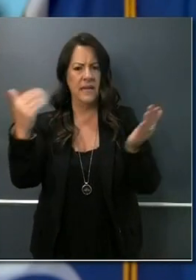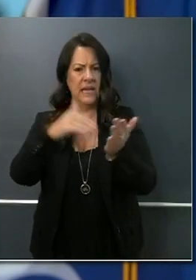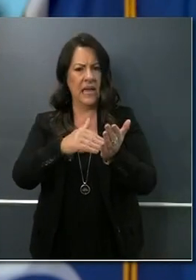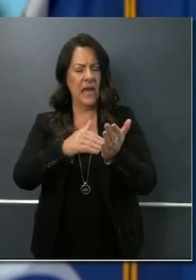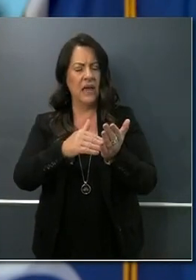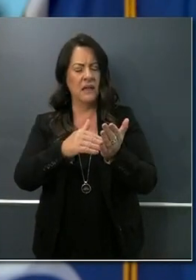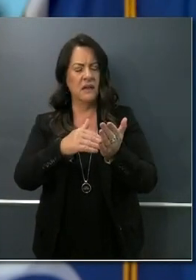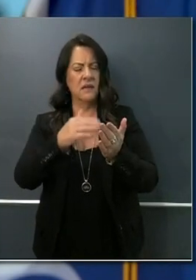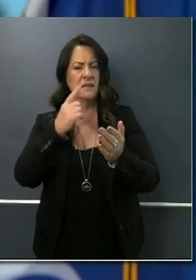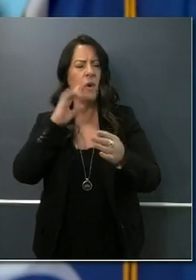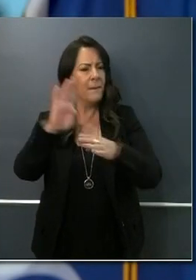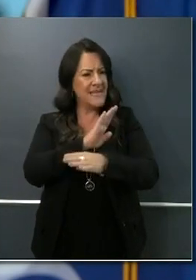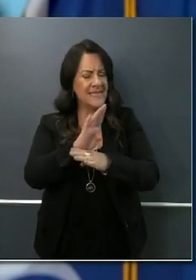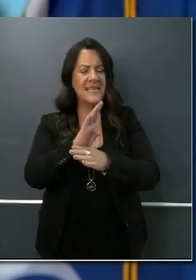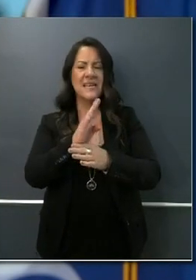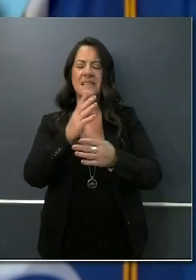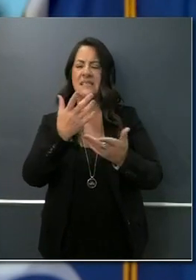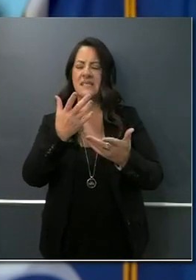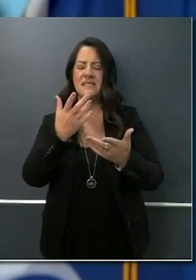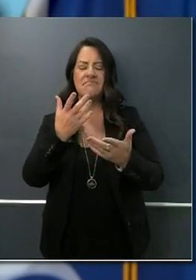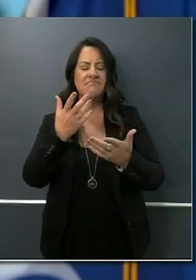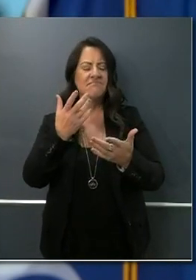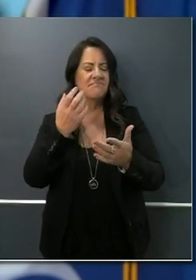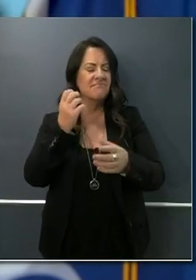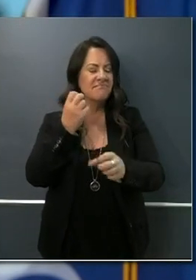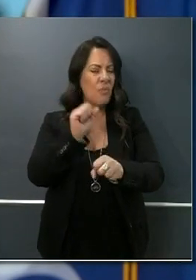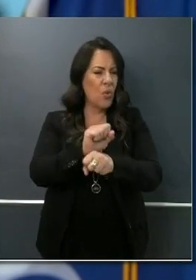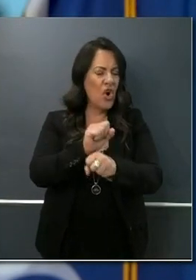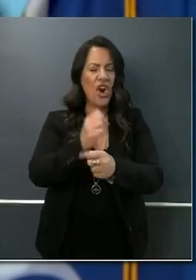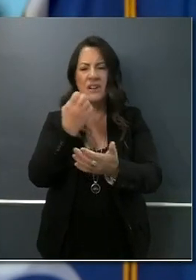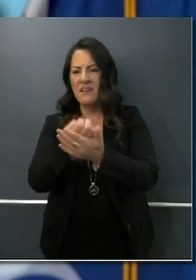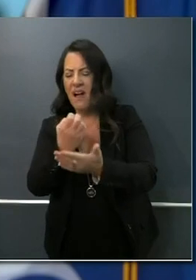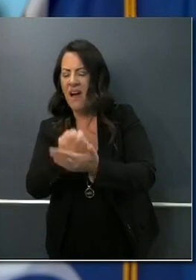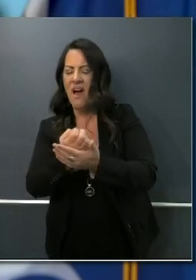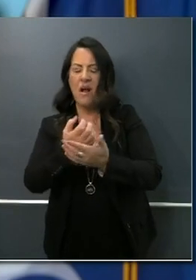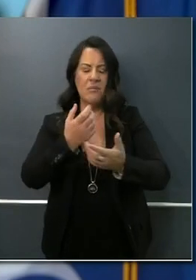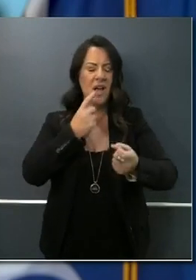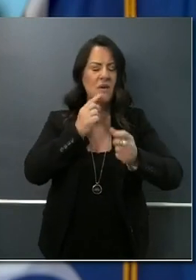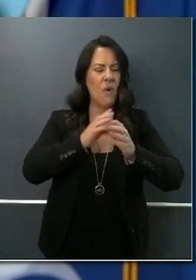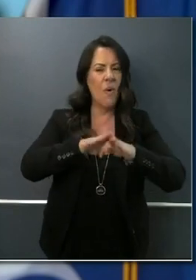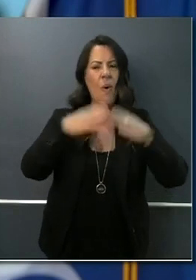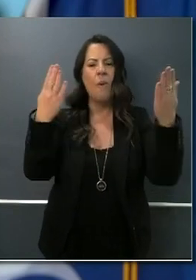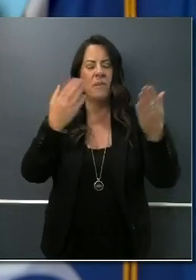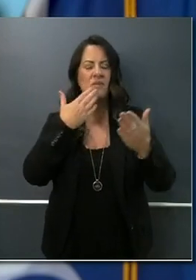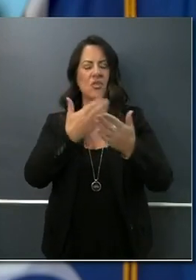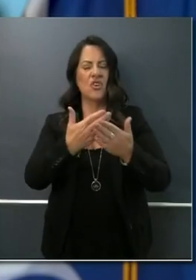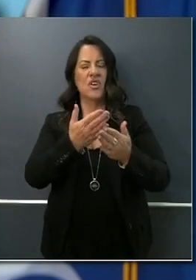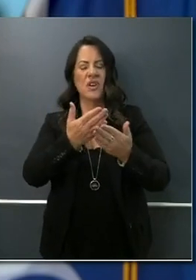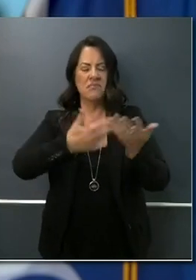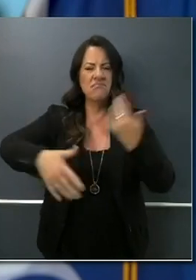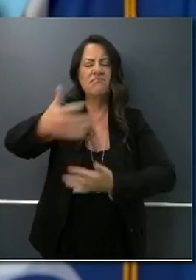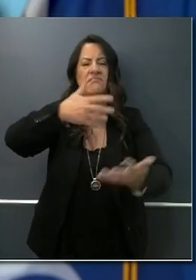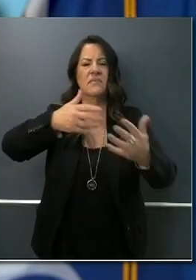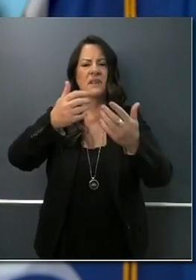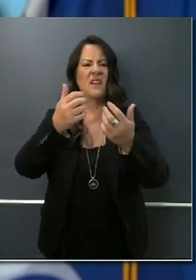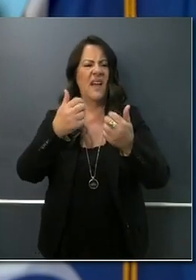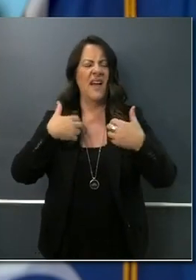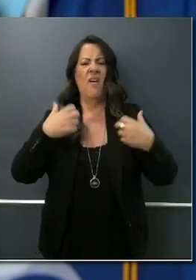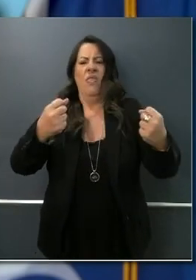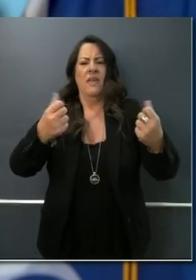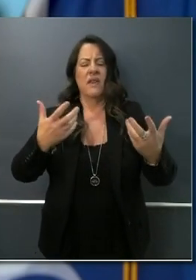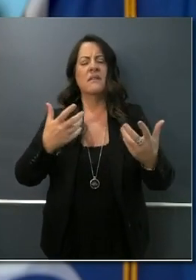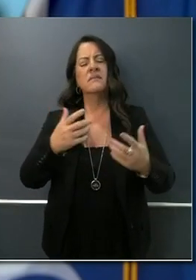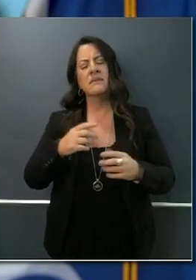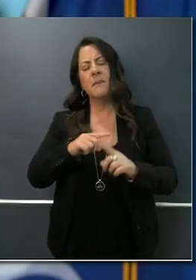our economy, is behavior that's inconsistent with the statewide guidelines. So I just want to make that